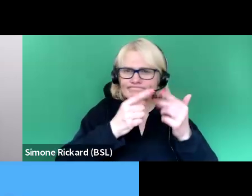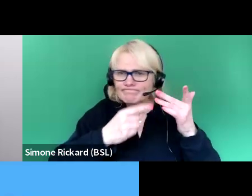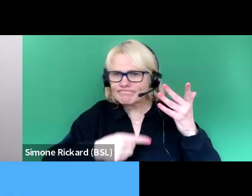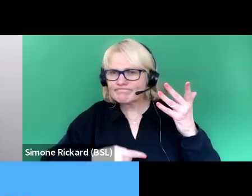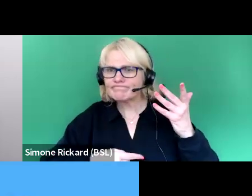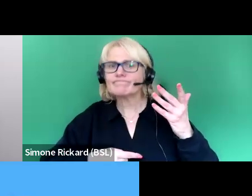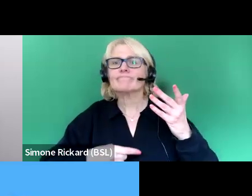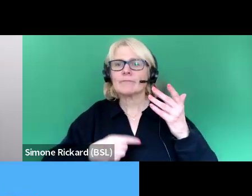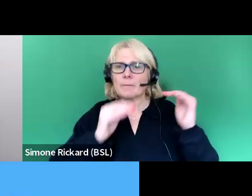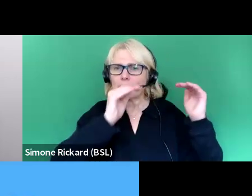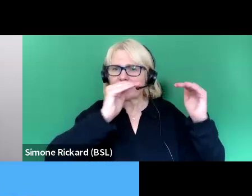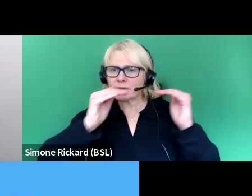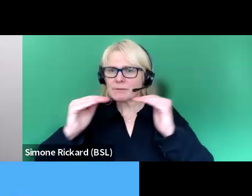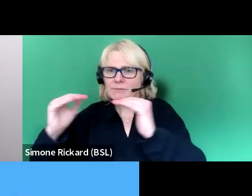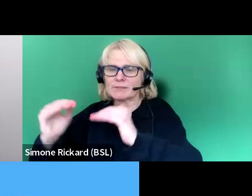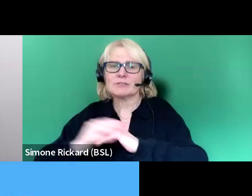urban area.